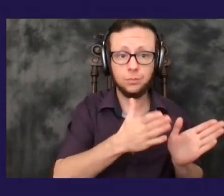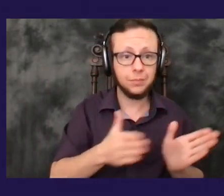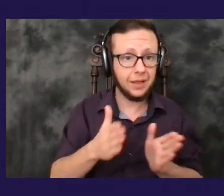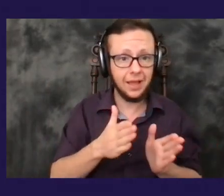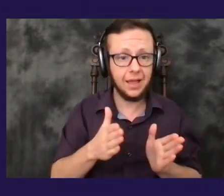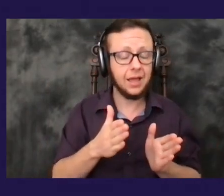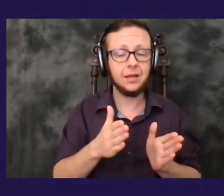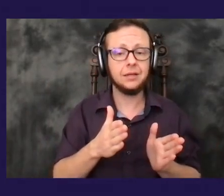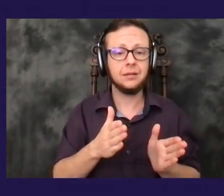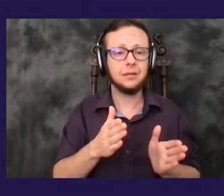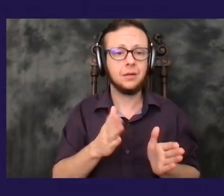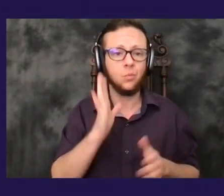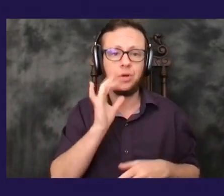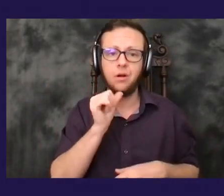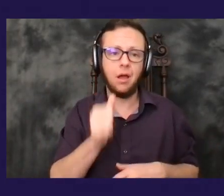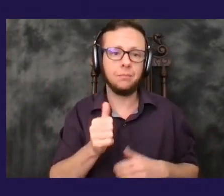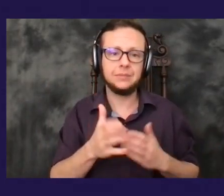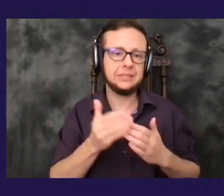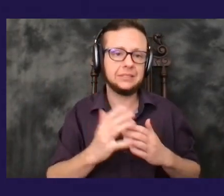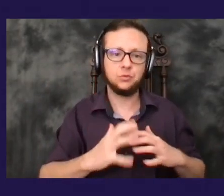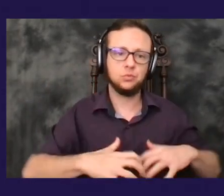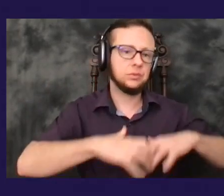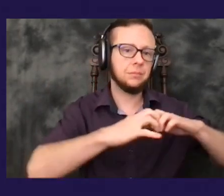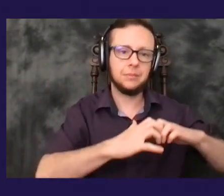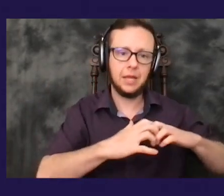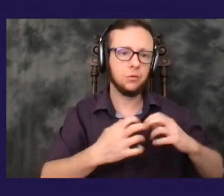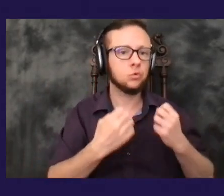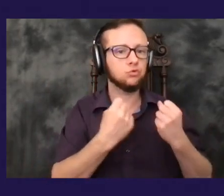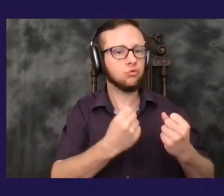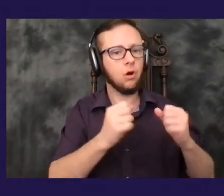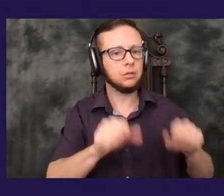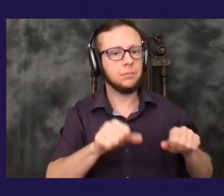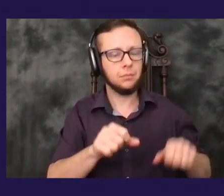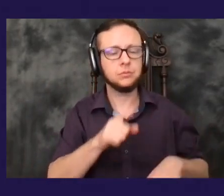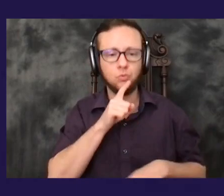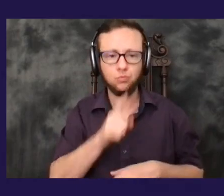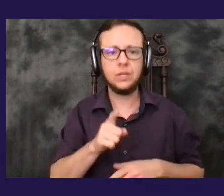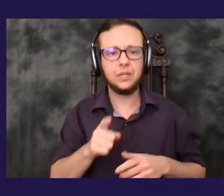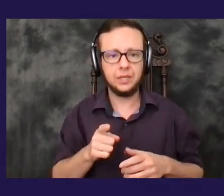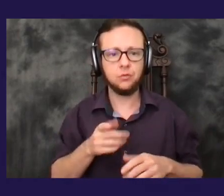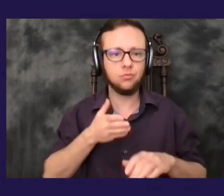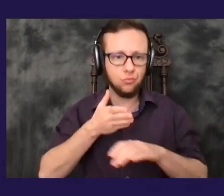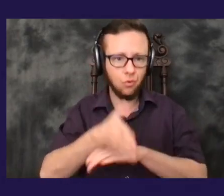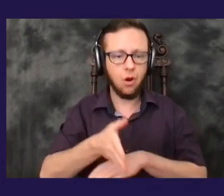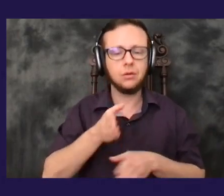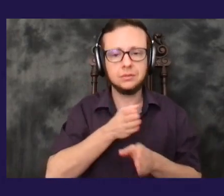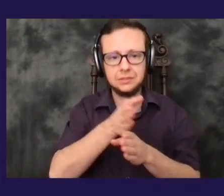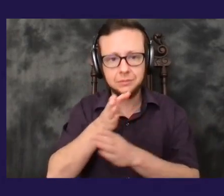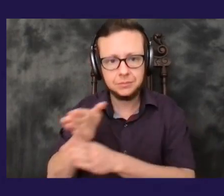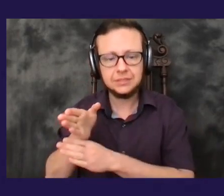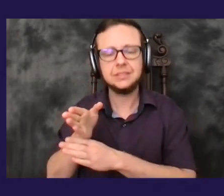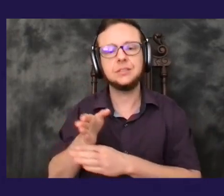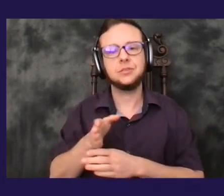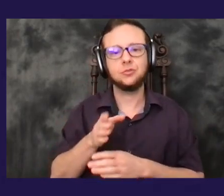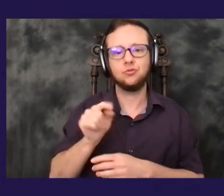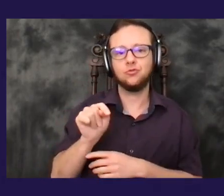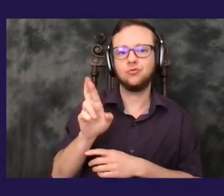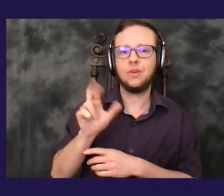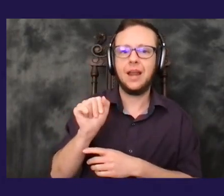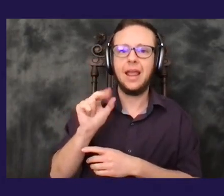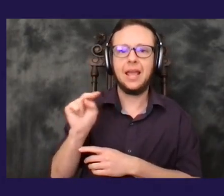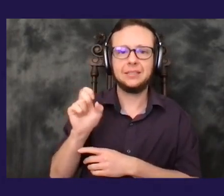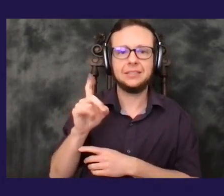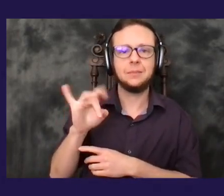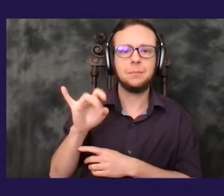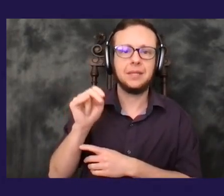be as implementable or as strong as it should be. So it's transdisciplinarity and mobilizing transdisciplinary knowledge that I think is our biggest